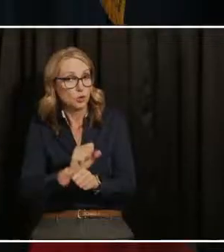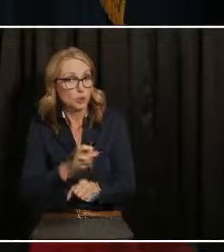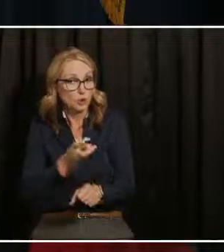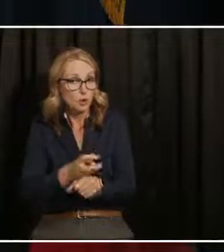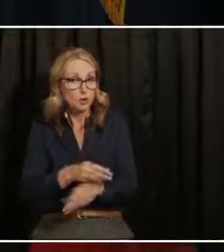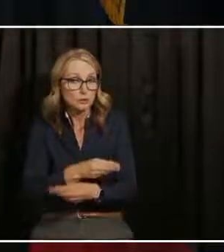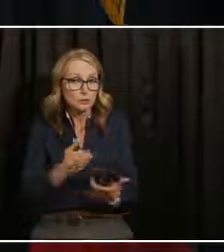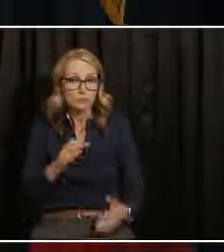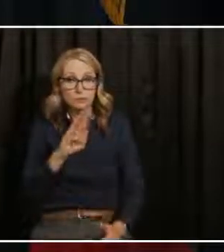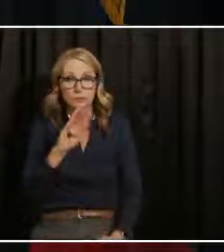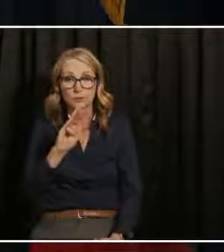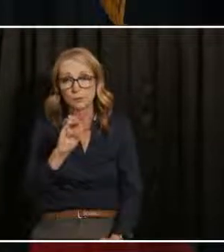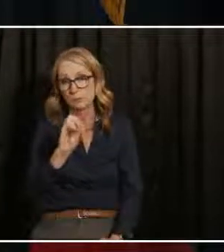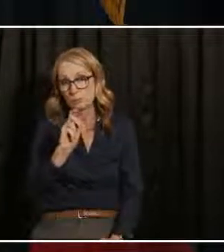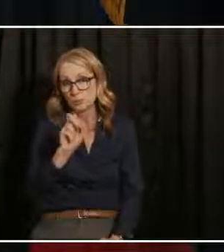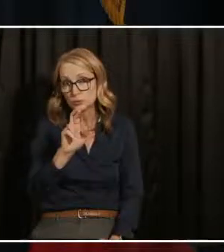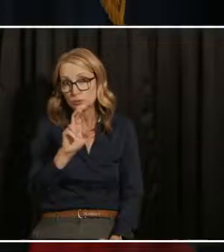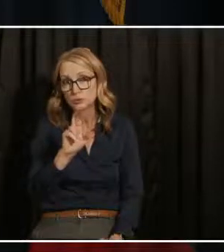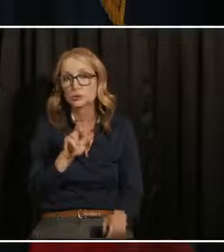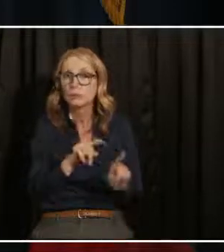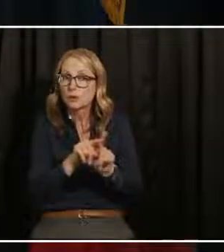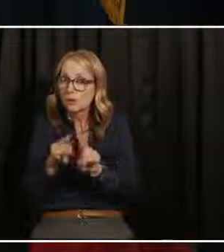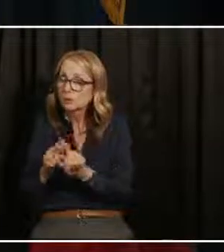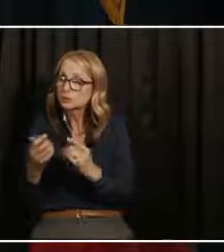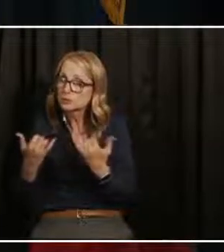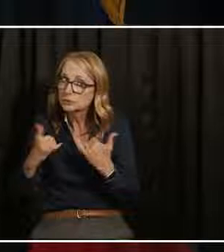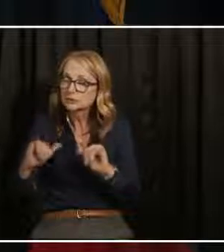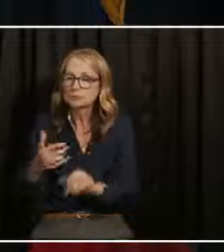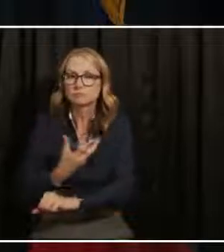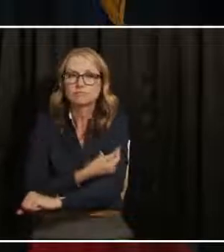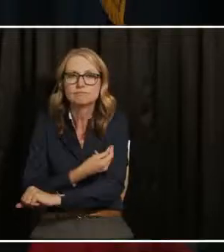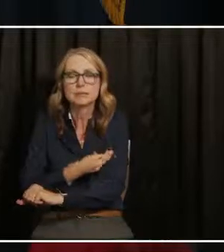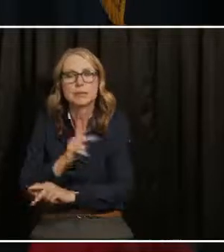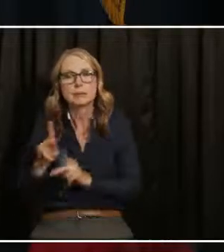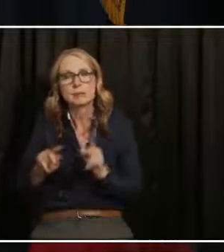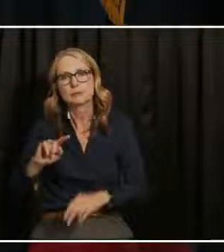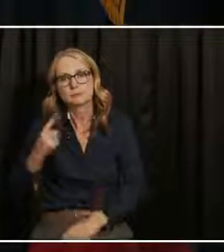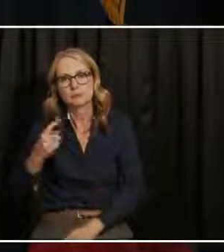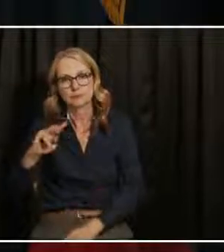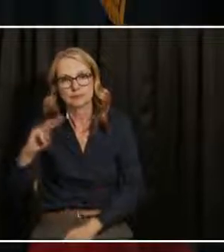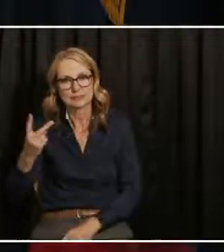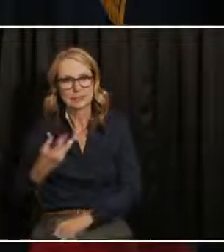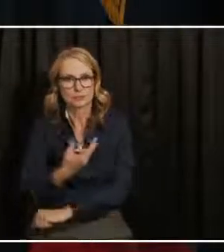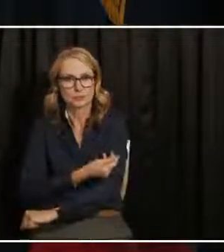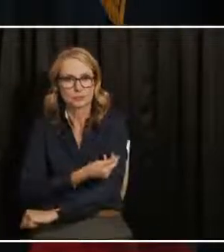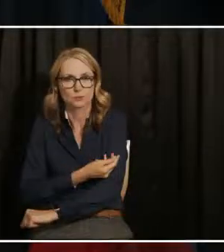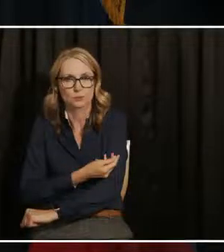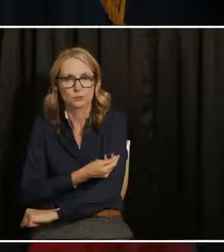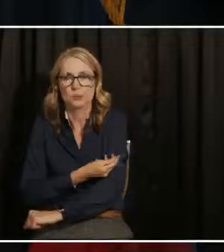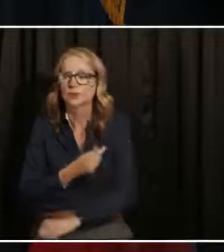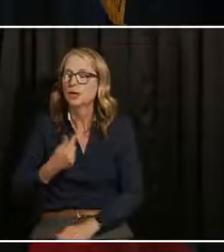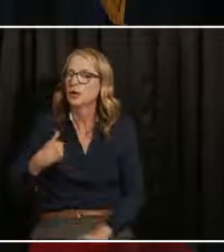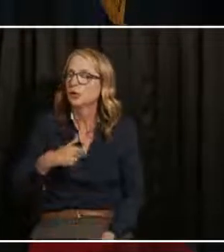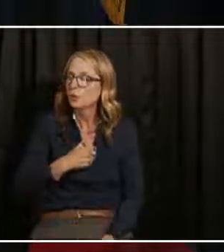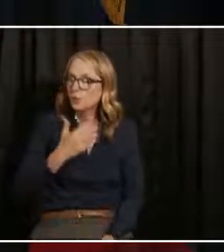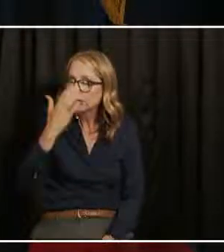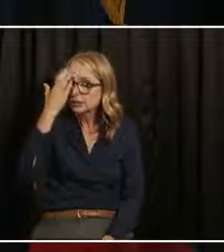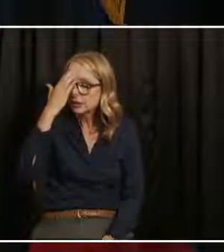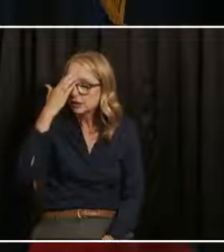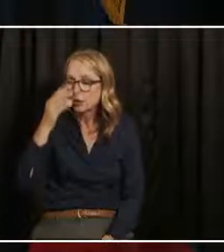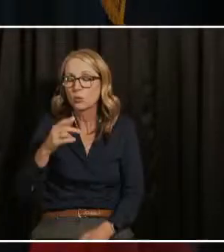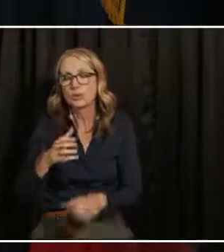also continuing to work to get those first and second doses out, because we know that the level of protection you get from the